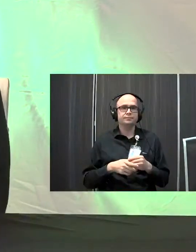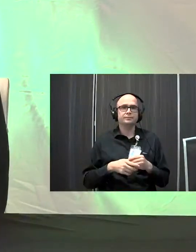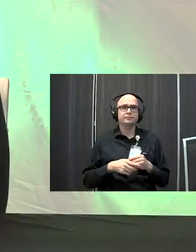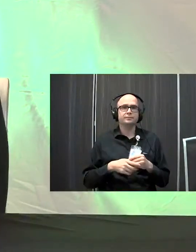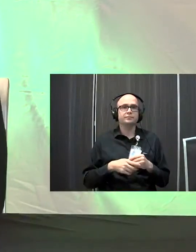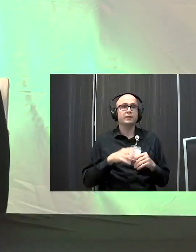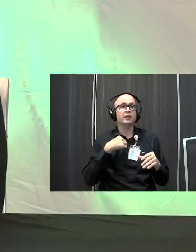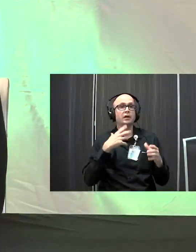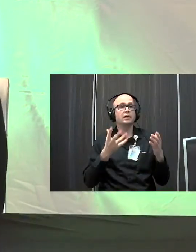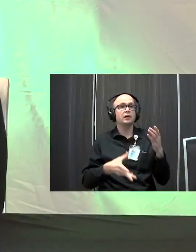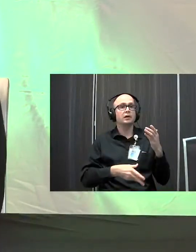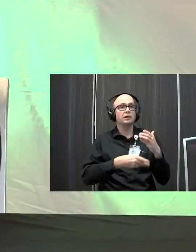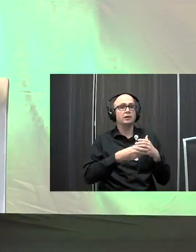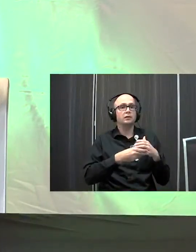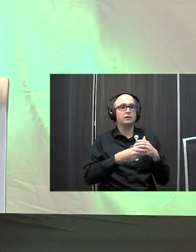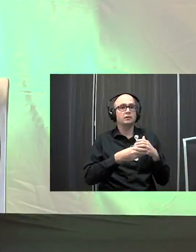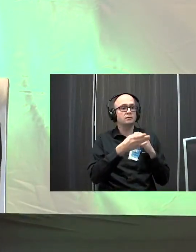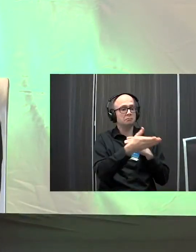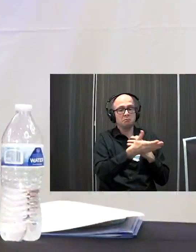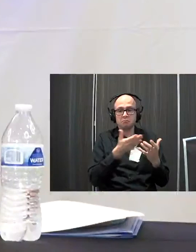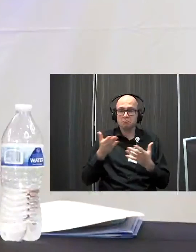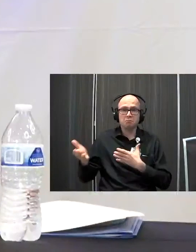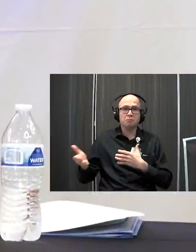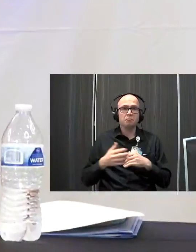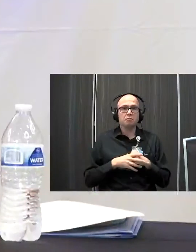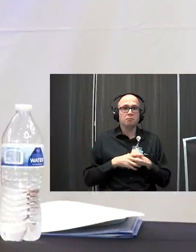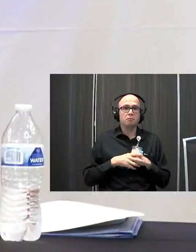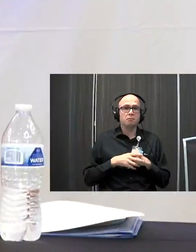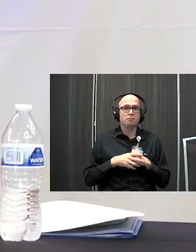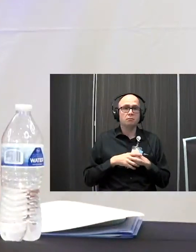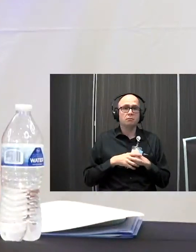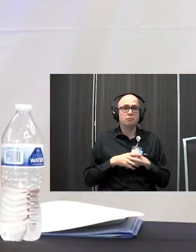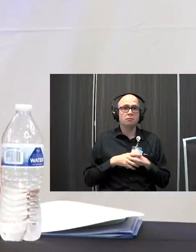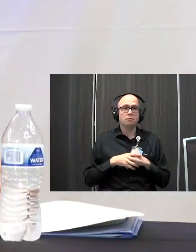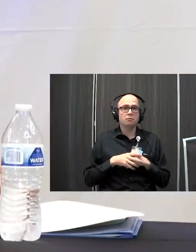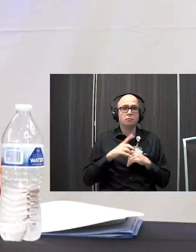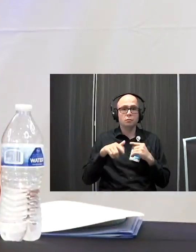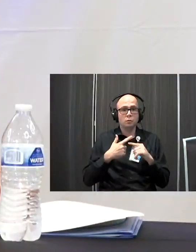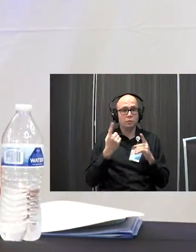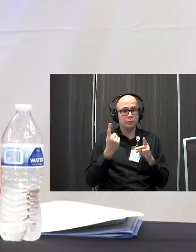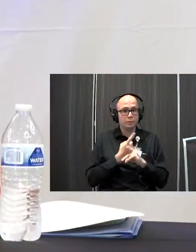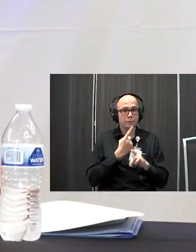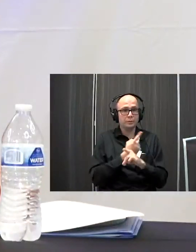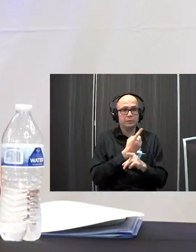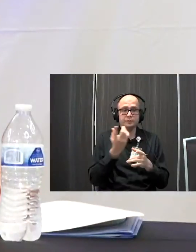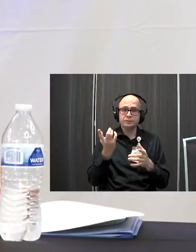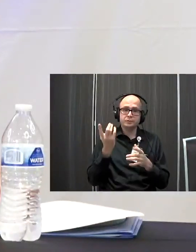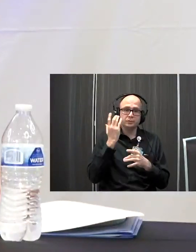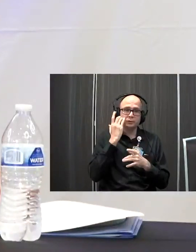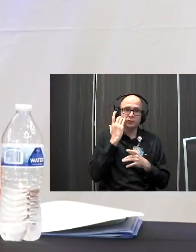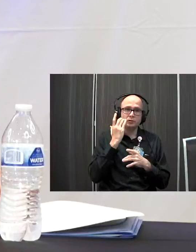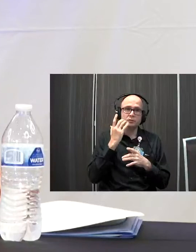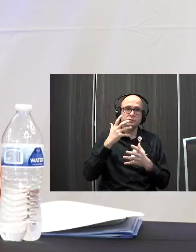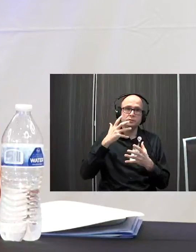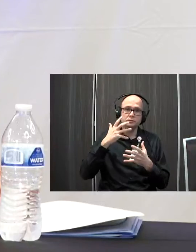was going to add. Go ahead. No, I was just going to add that when it's appropriate, sometimes you're able to teach some things that are,